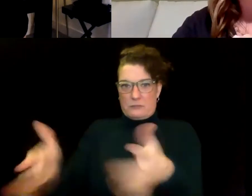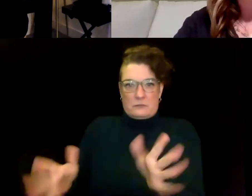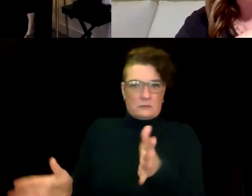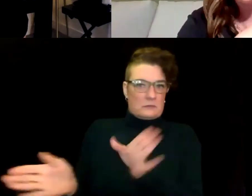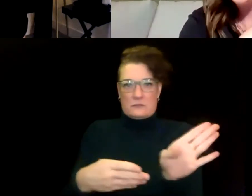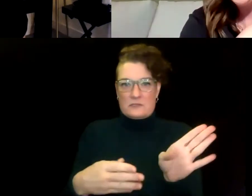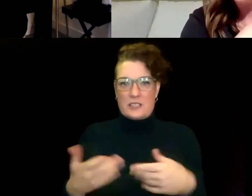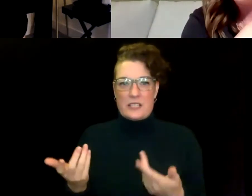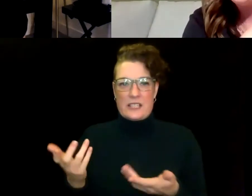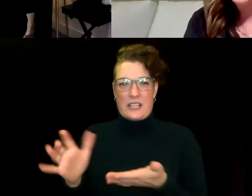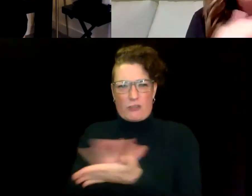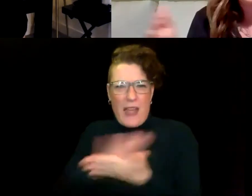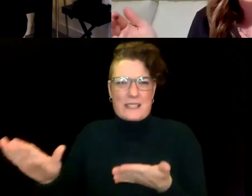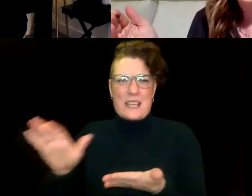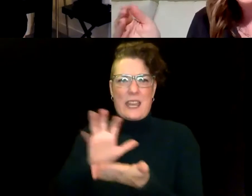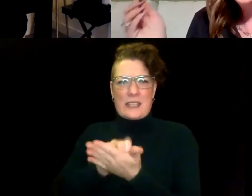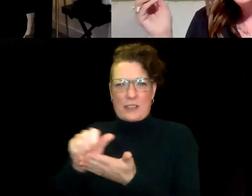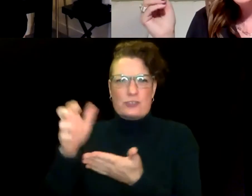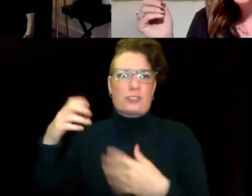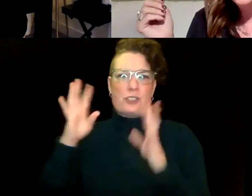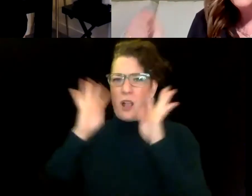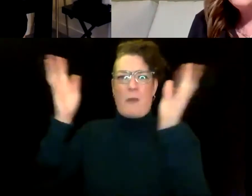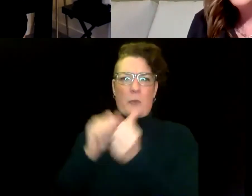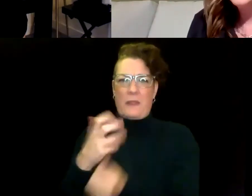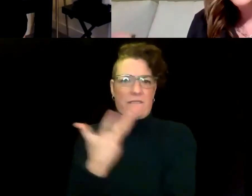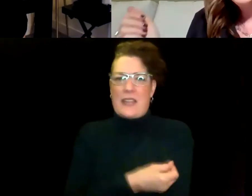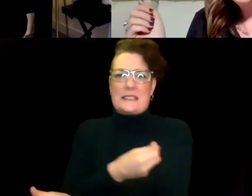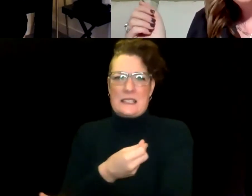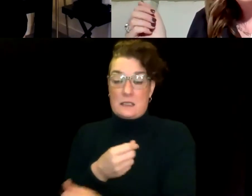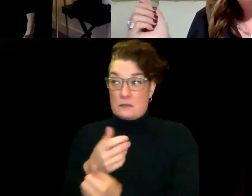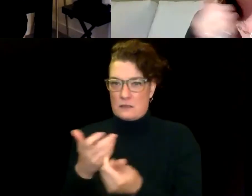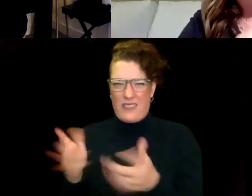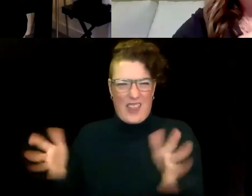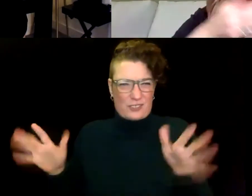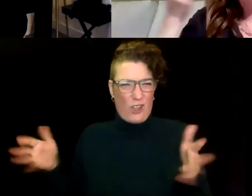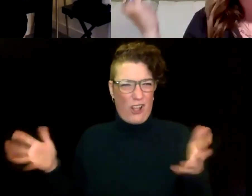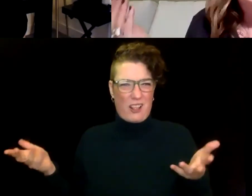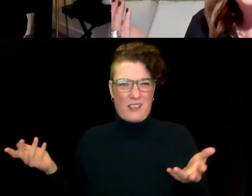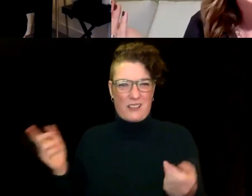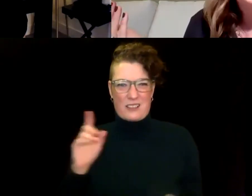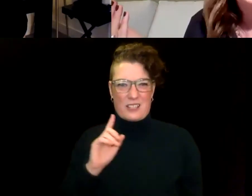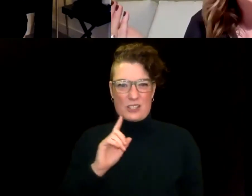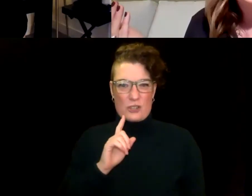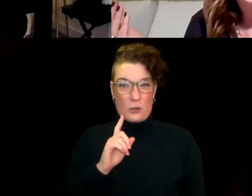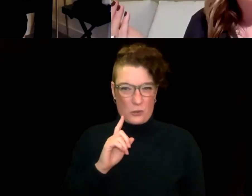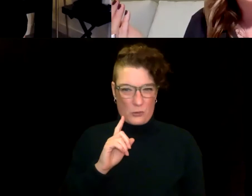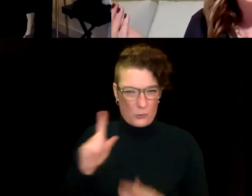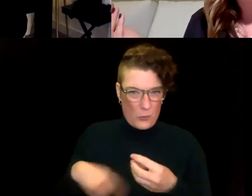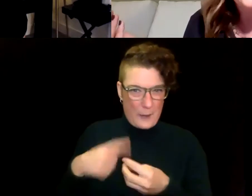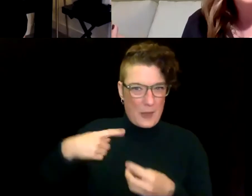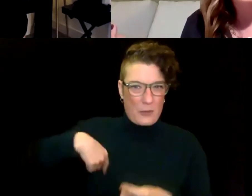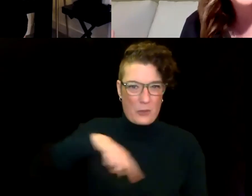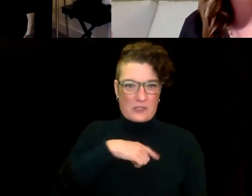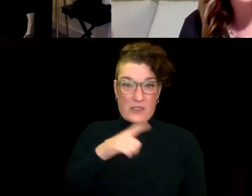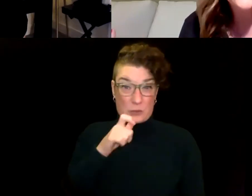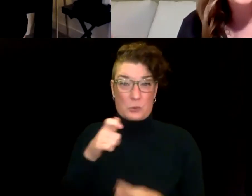with a vaccine, and it has very little to offer those of us who just don't get